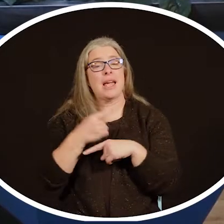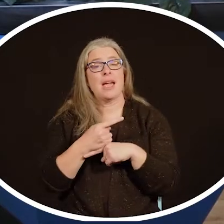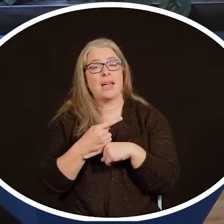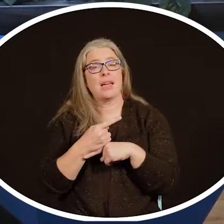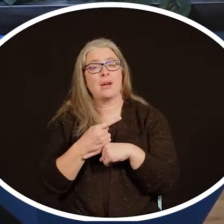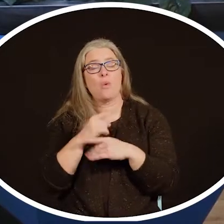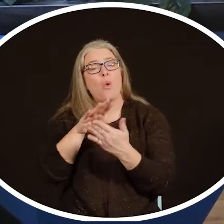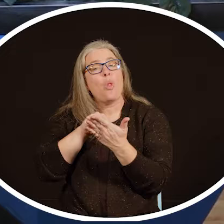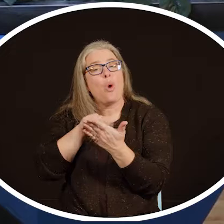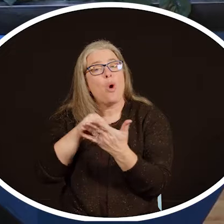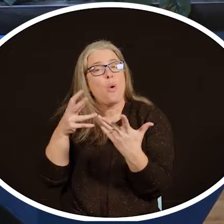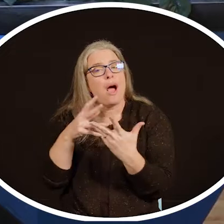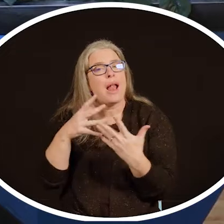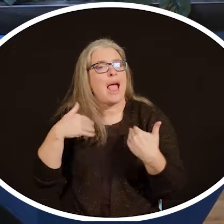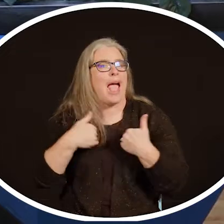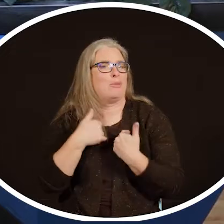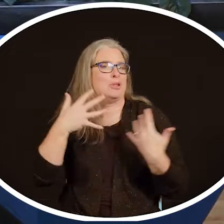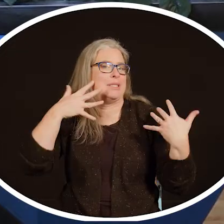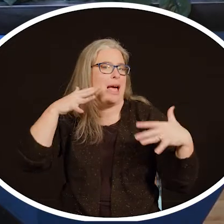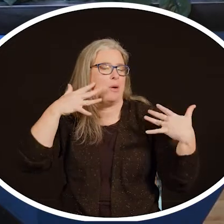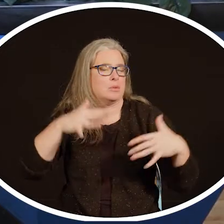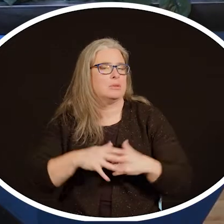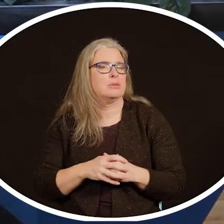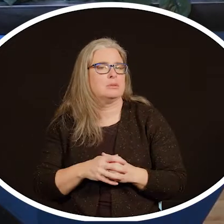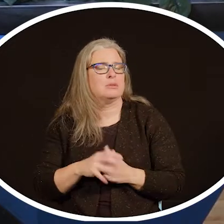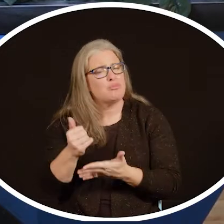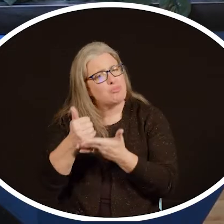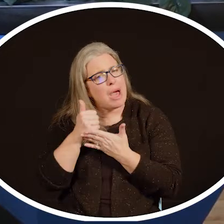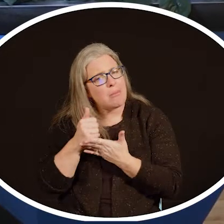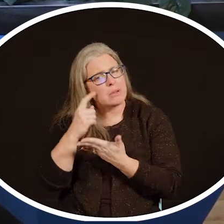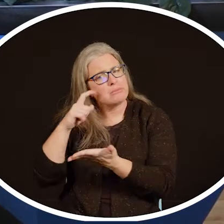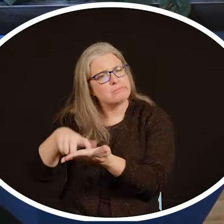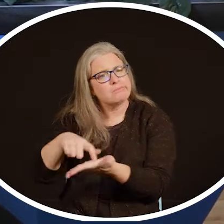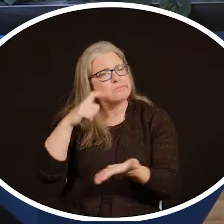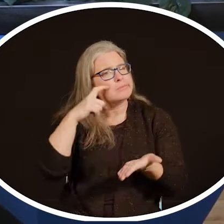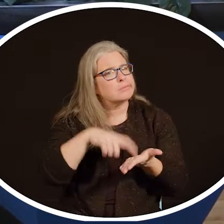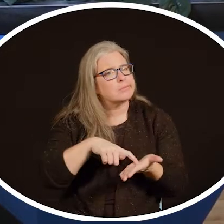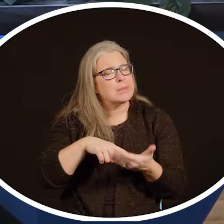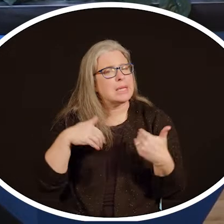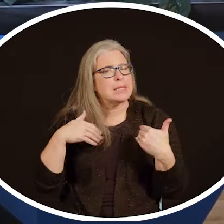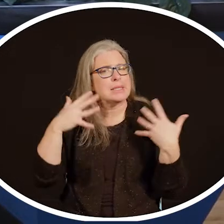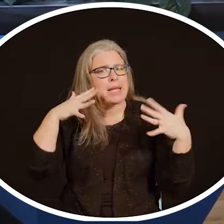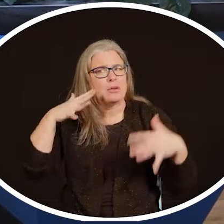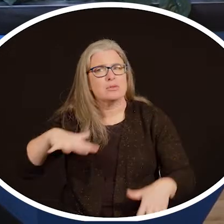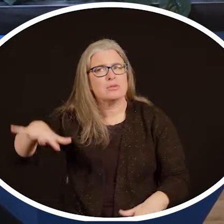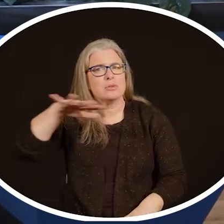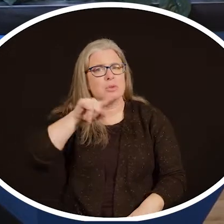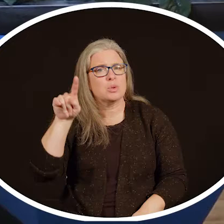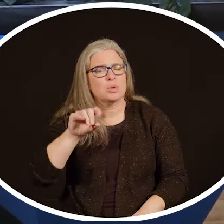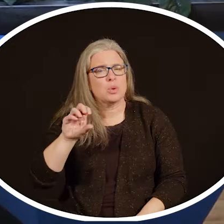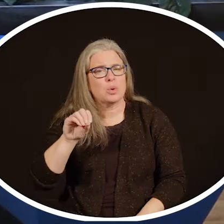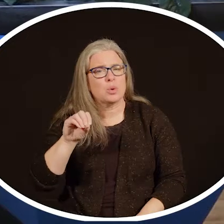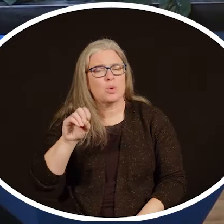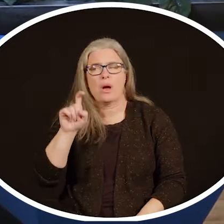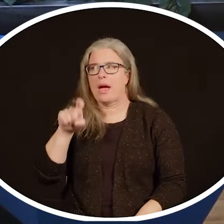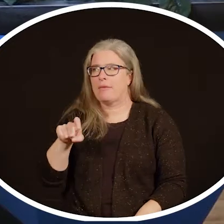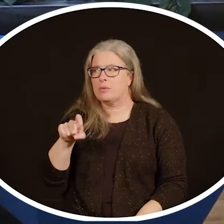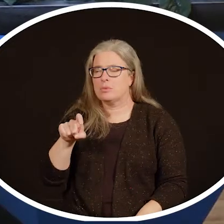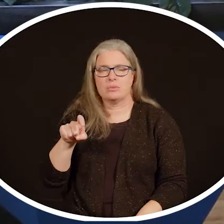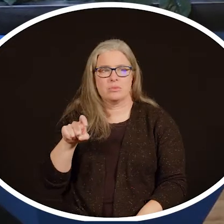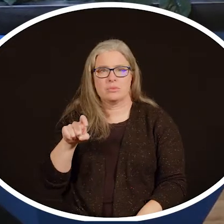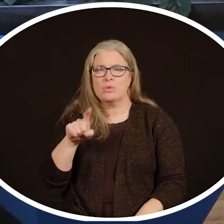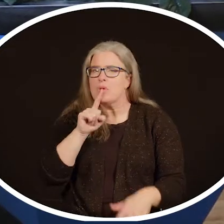Today, we're learning about animal sounds. Can you help me identify the sounds around the zoo? We have to